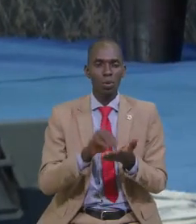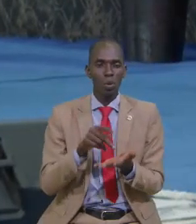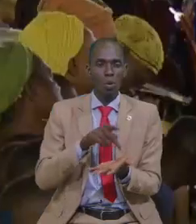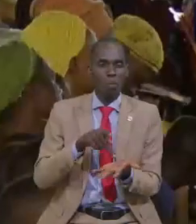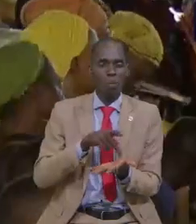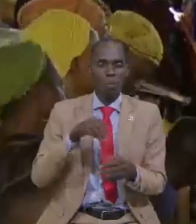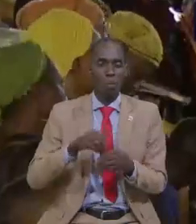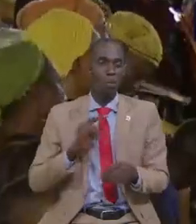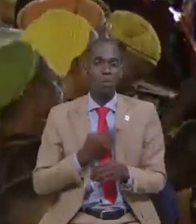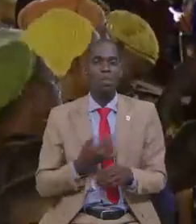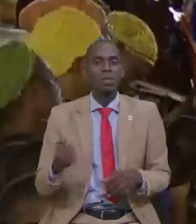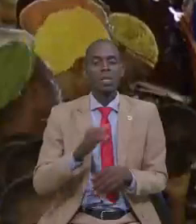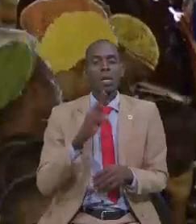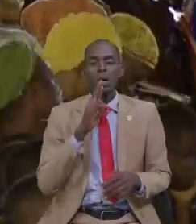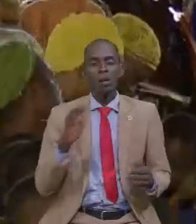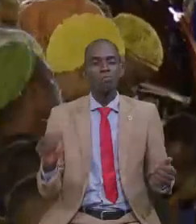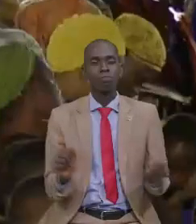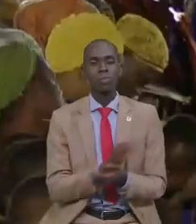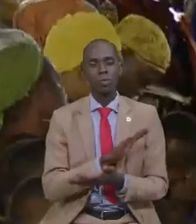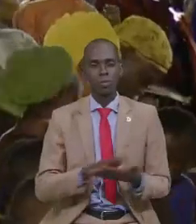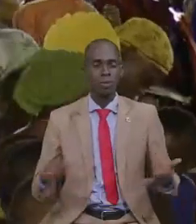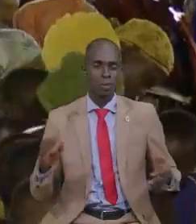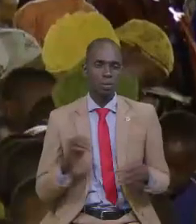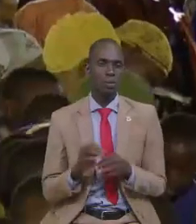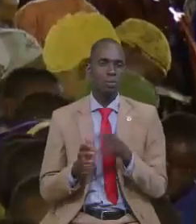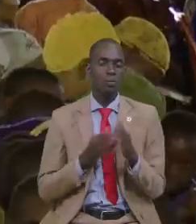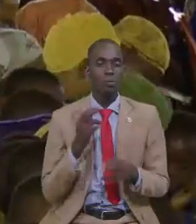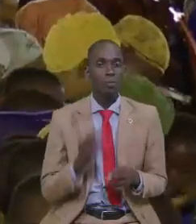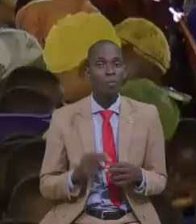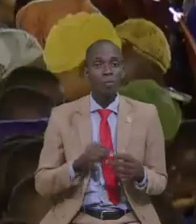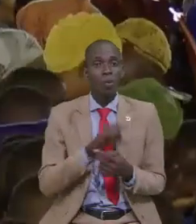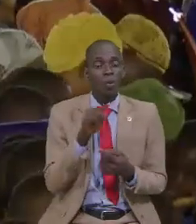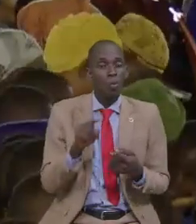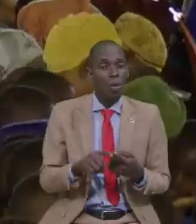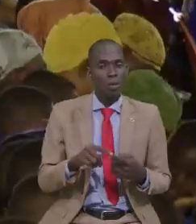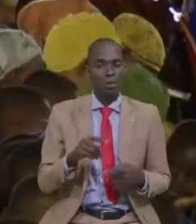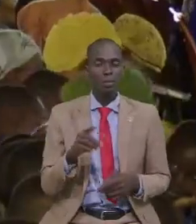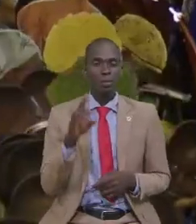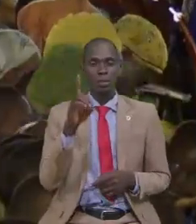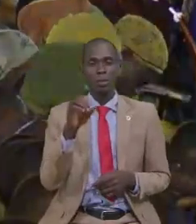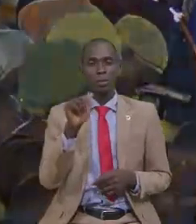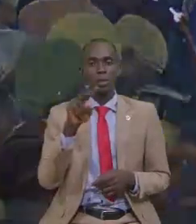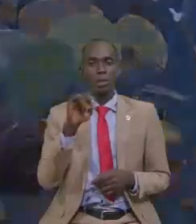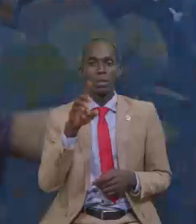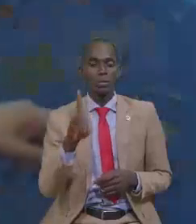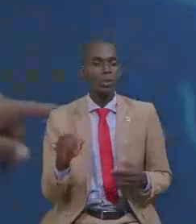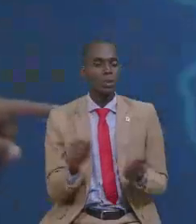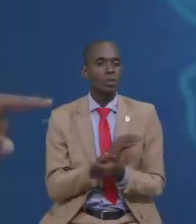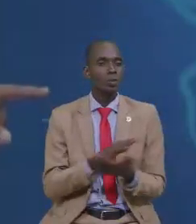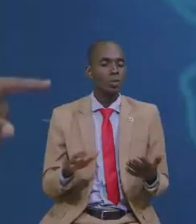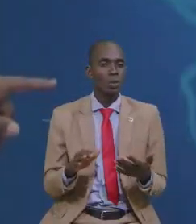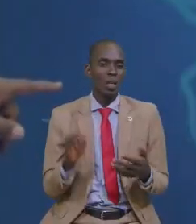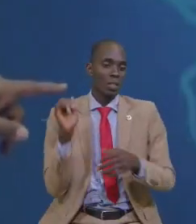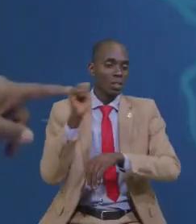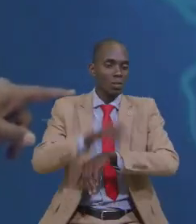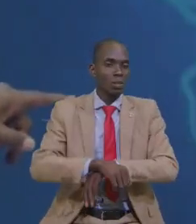destroyed. When David defeated Goliath, all the other people that